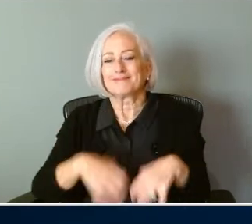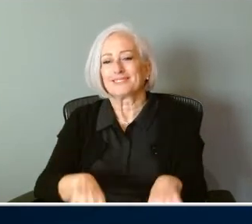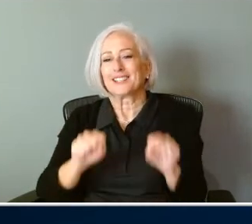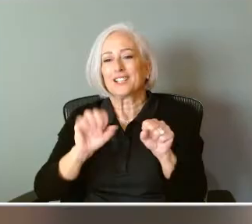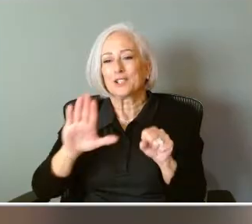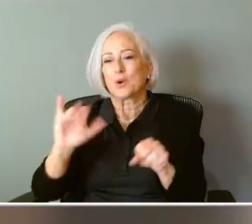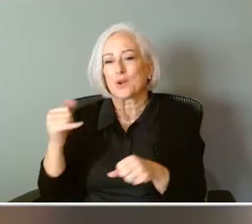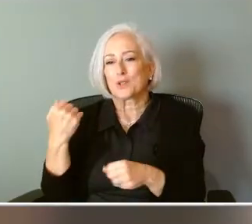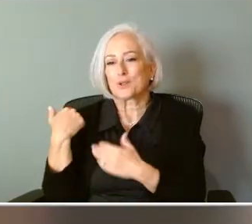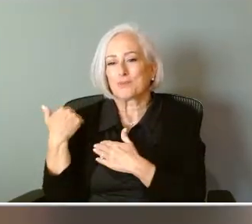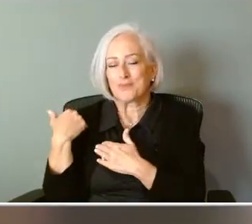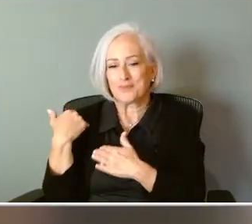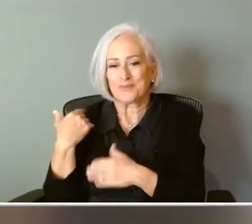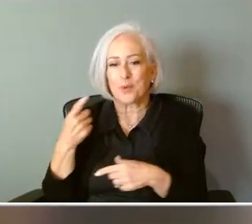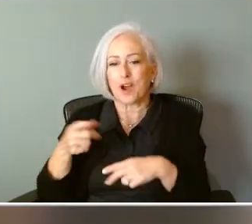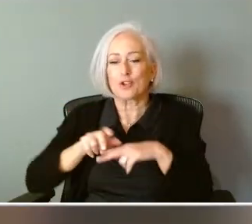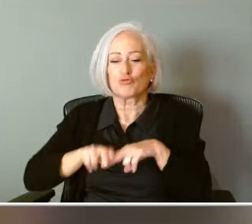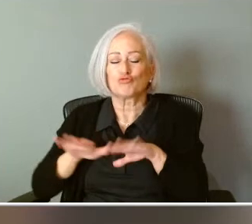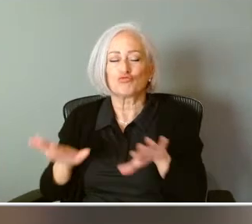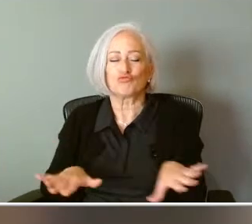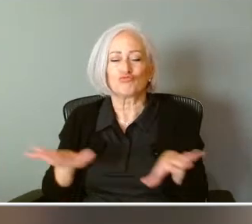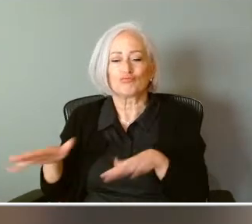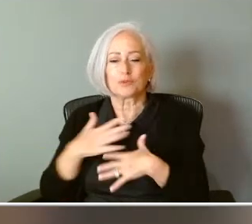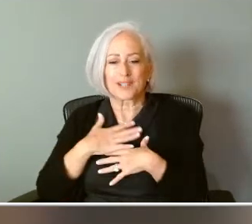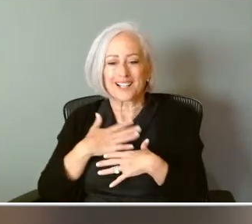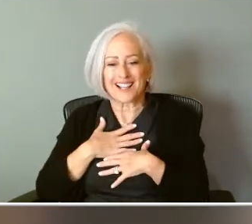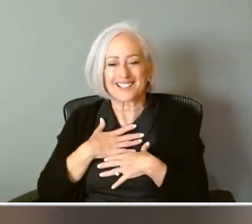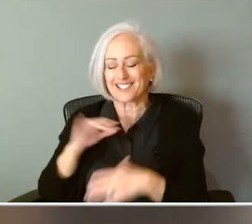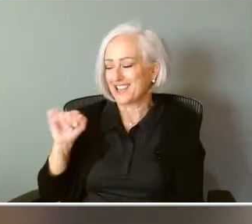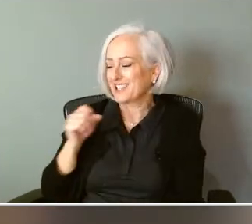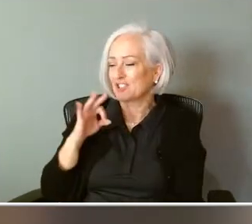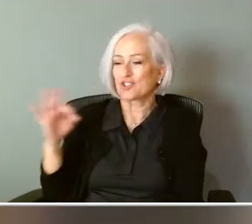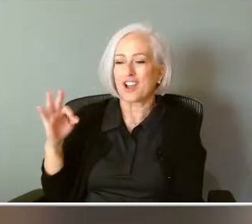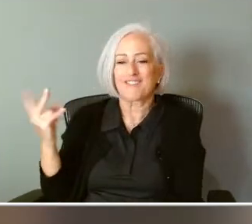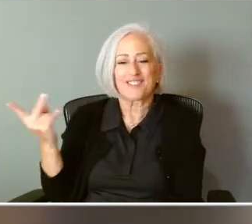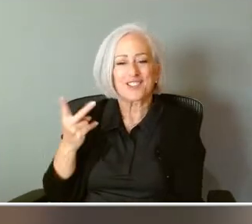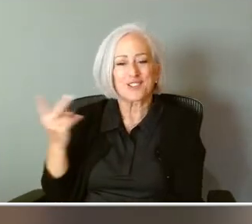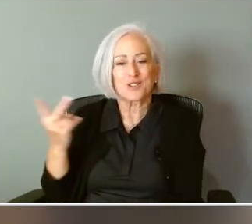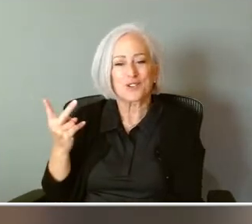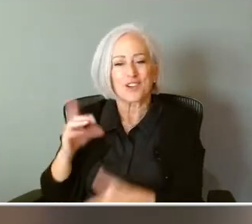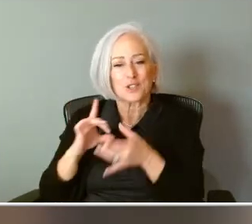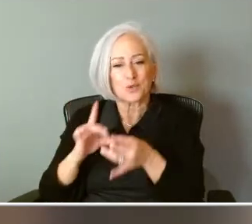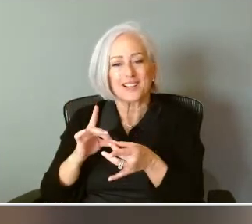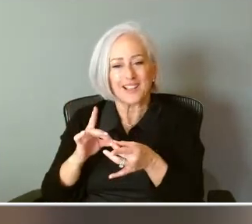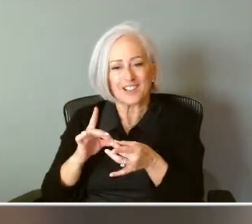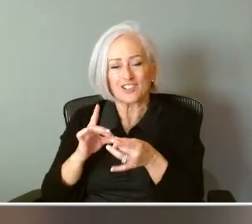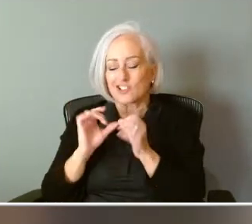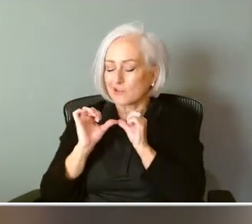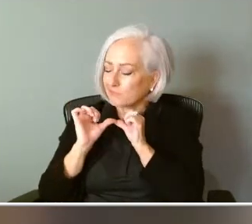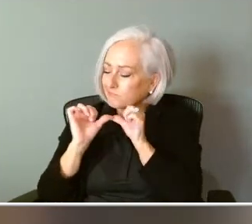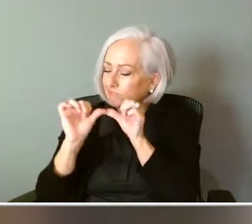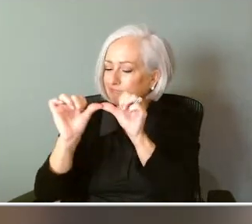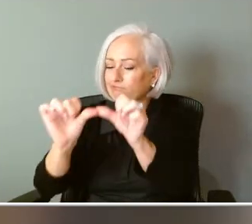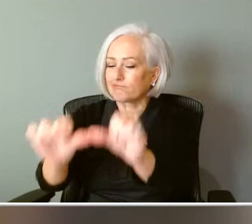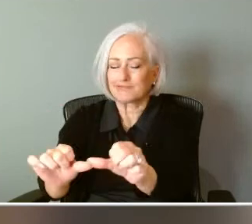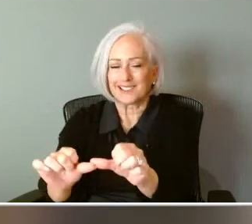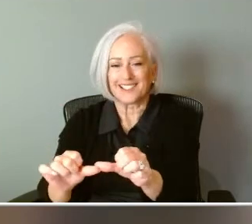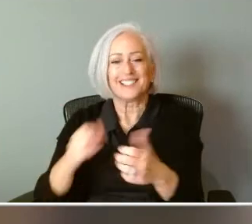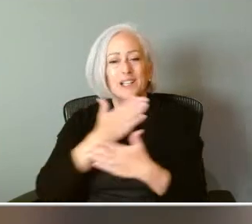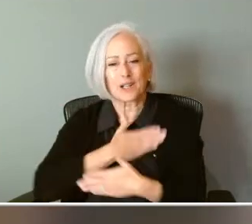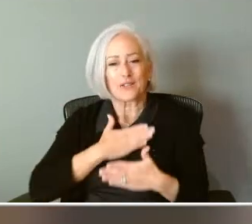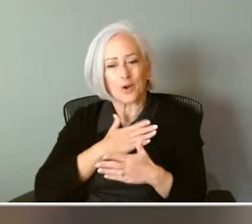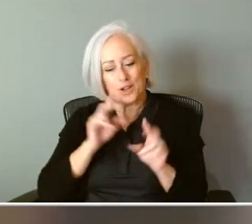Well, like I said, Jeff's and my relationship has been pretty much career long, and so it's been a pleasure to watch him